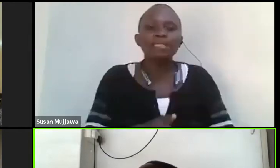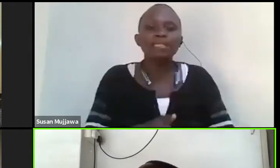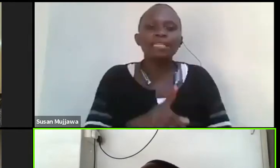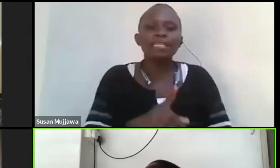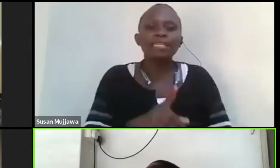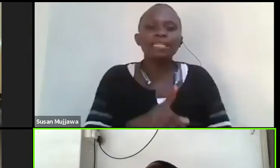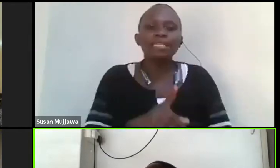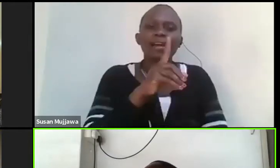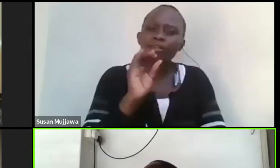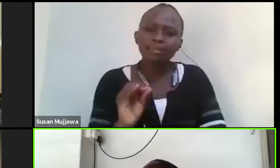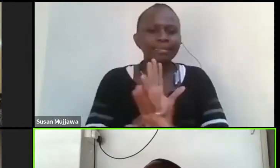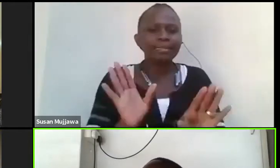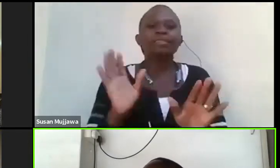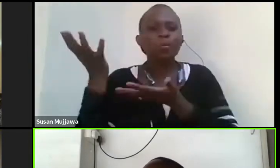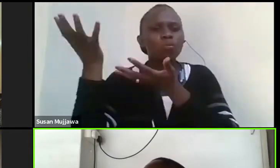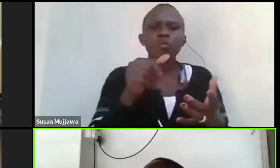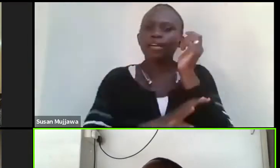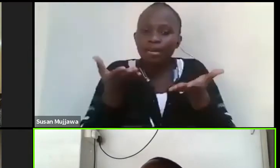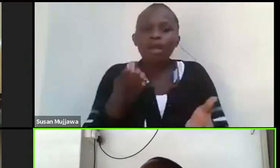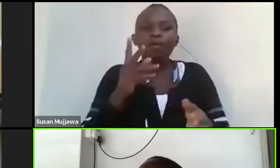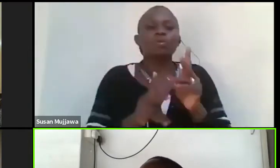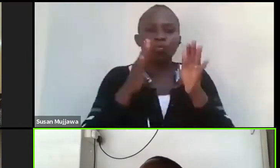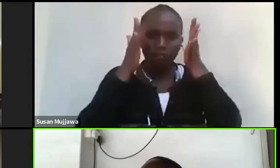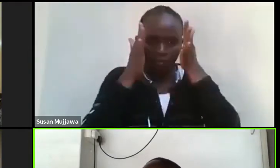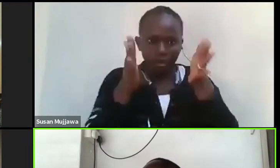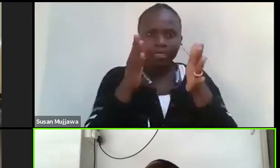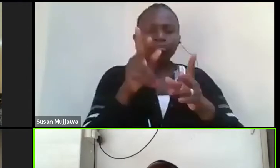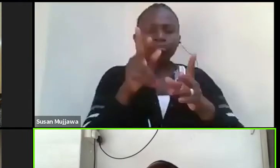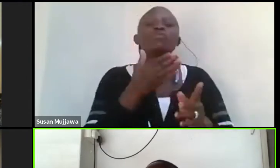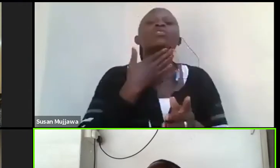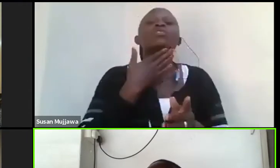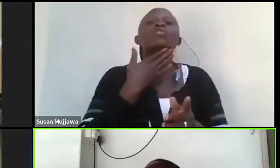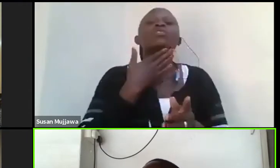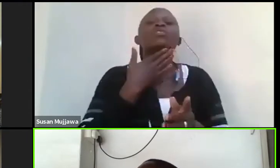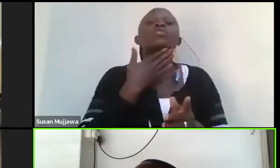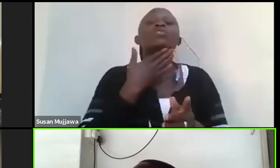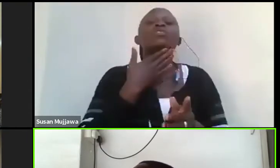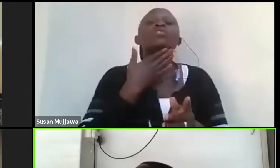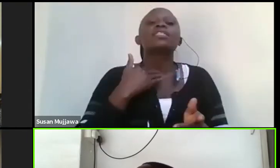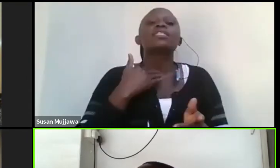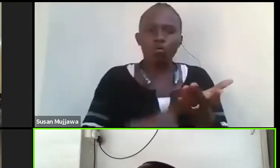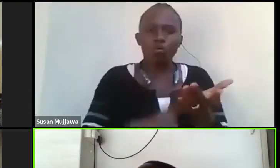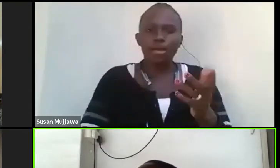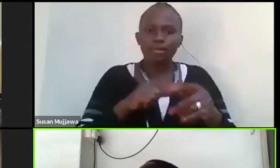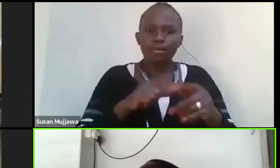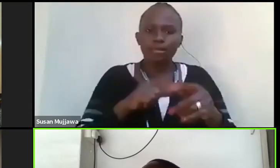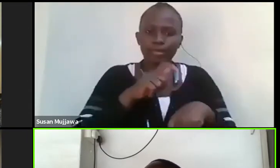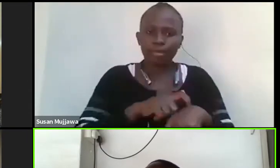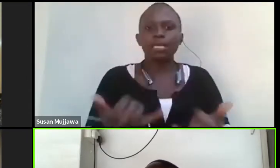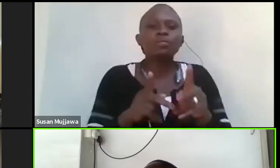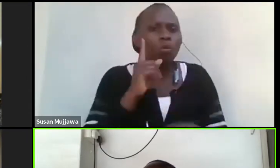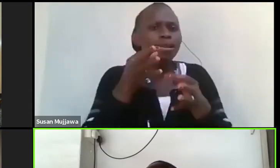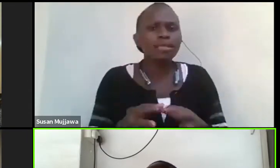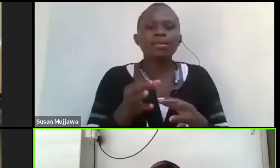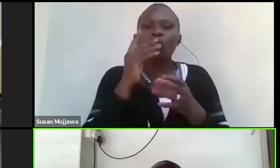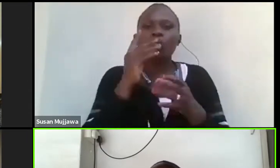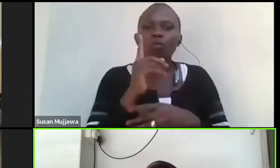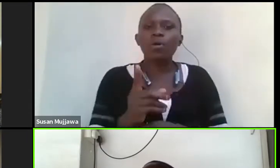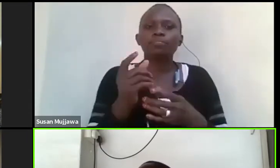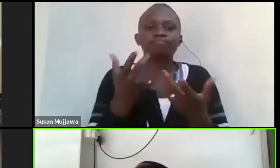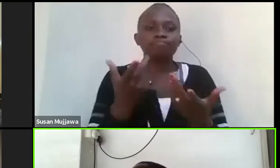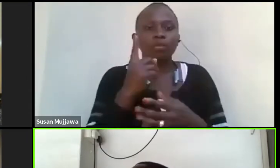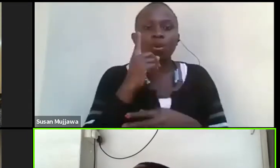people are focusing on what do people need at this point in time. What is that one product that everyone needs? Is it